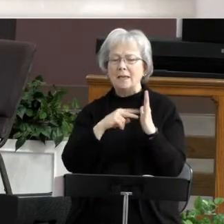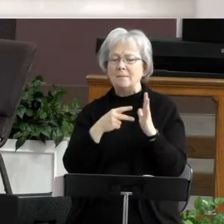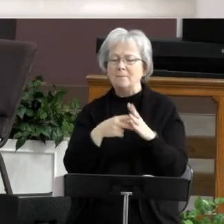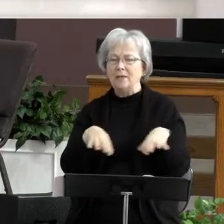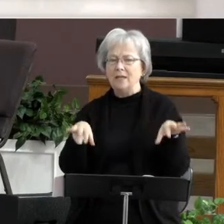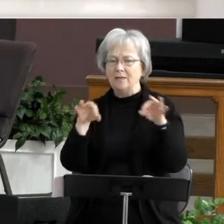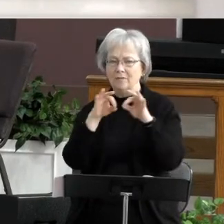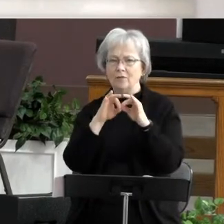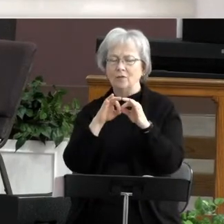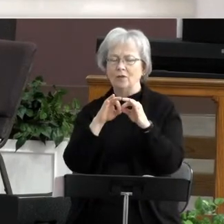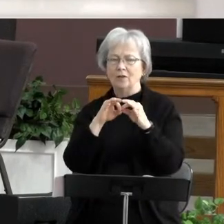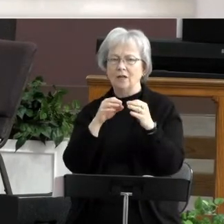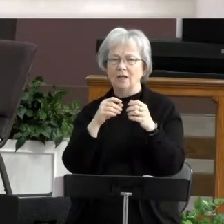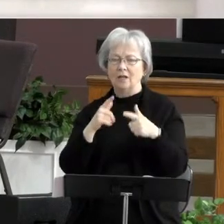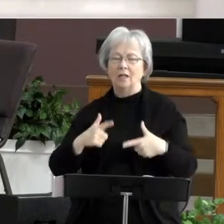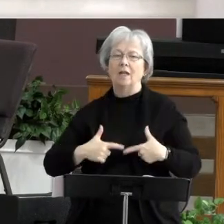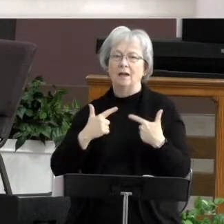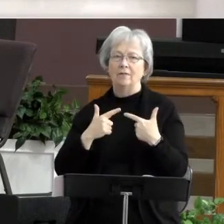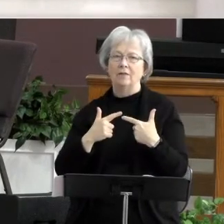It's time to live.